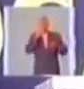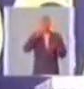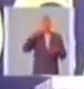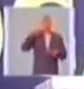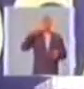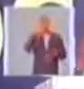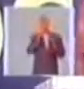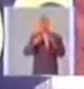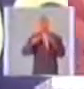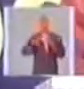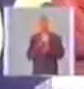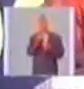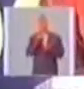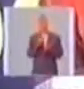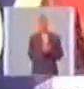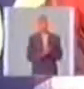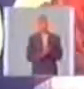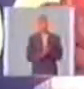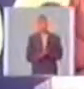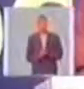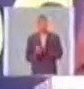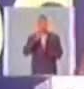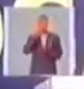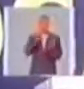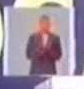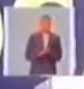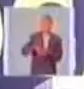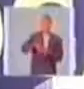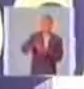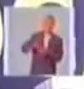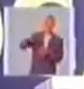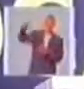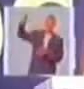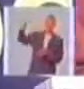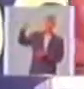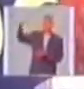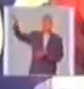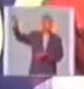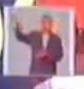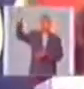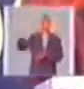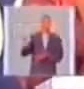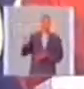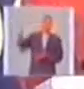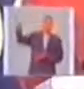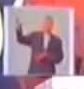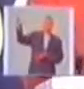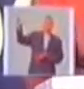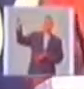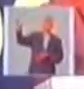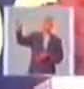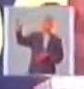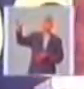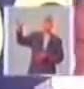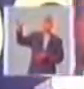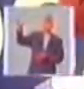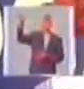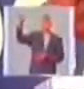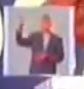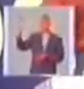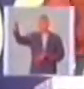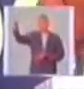nipper. I was high and so to do a GM and Malachi chapter 3. It will be a bit of a hole, go ahead, Malachi.